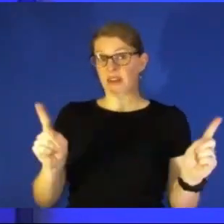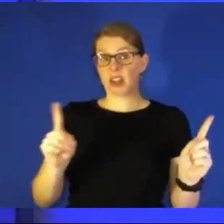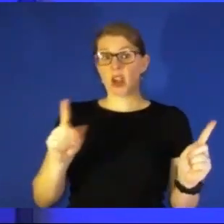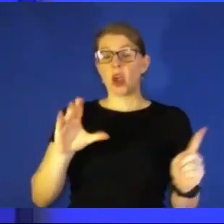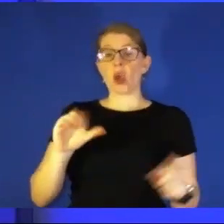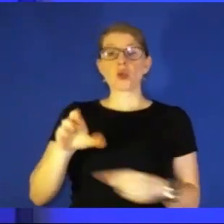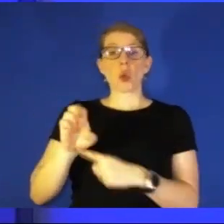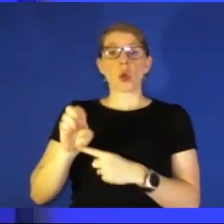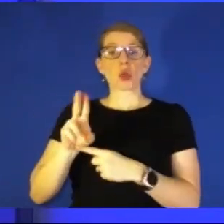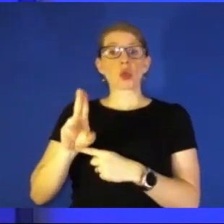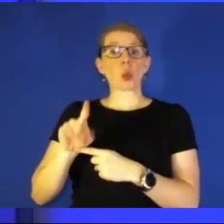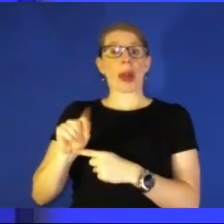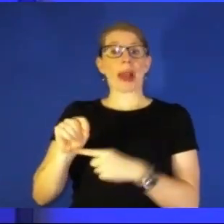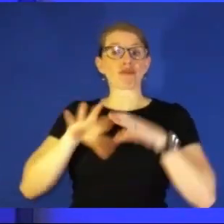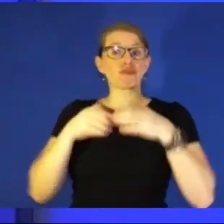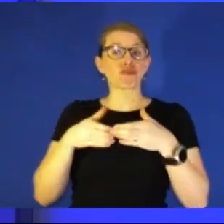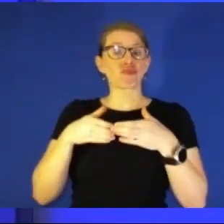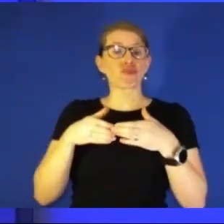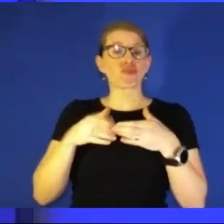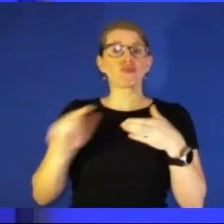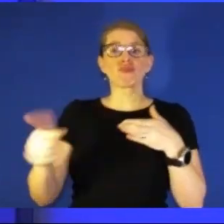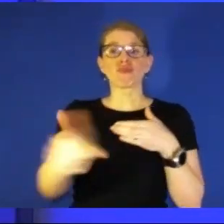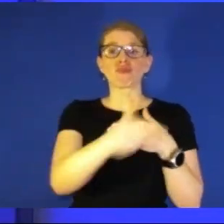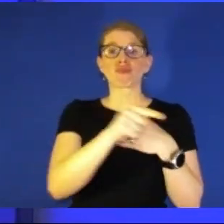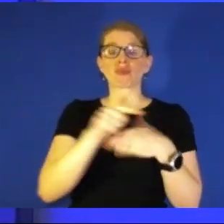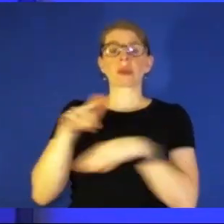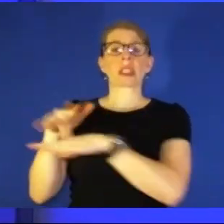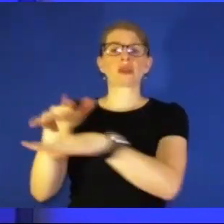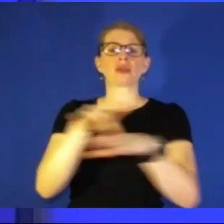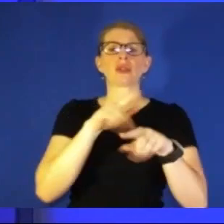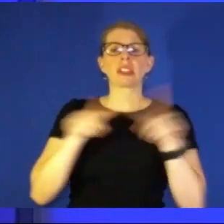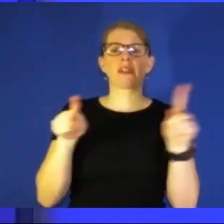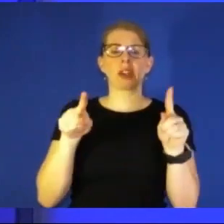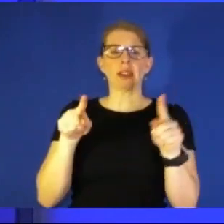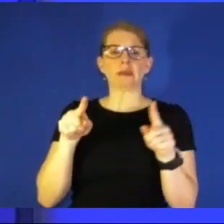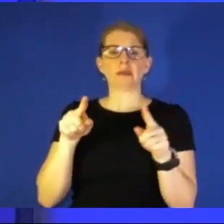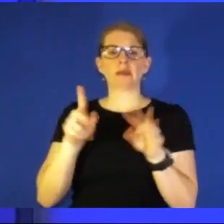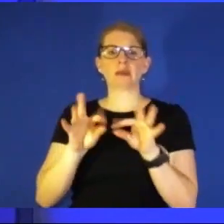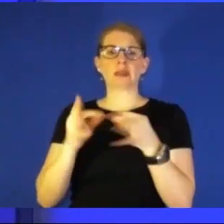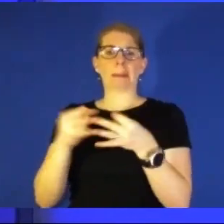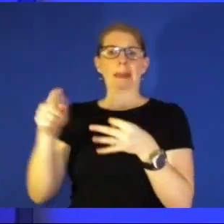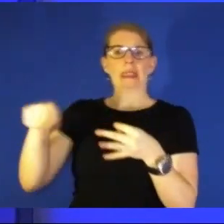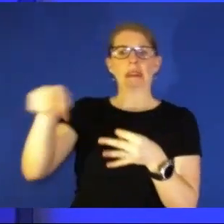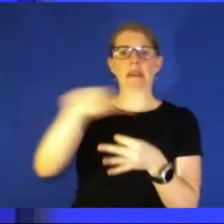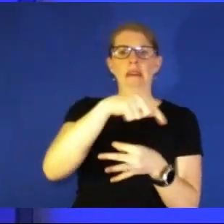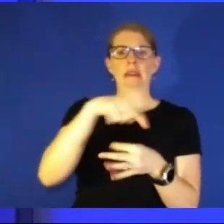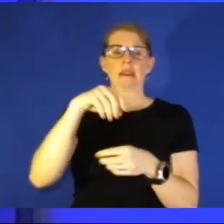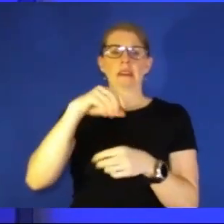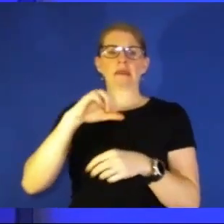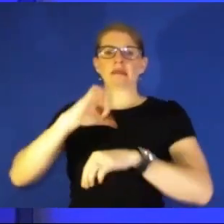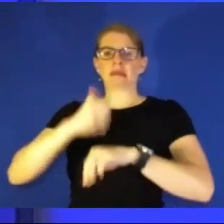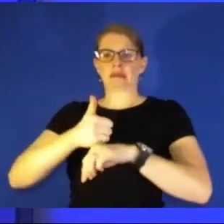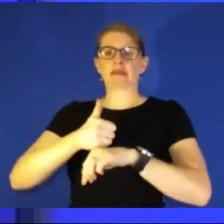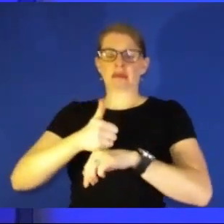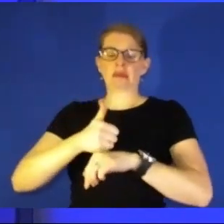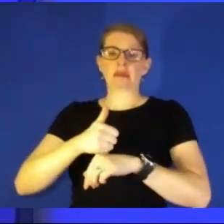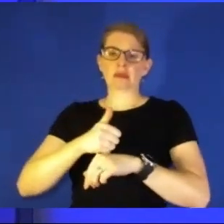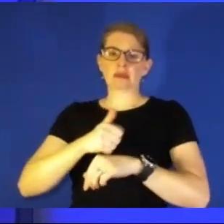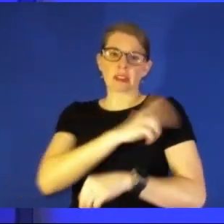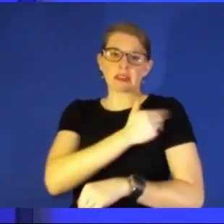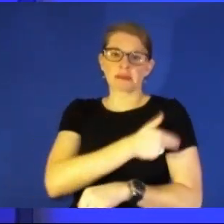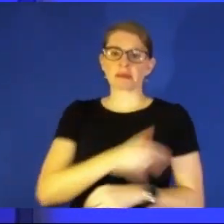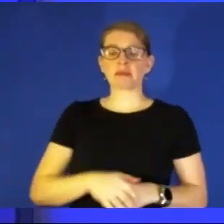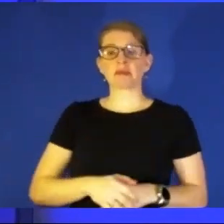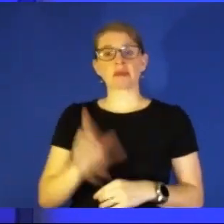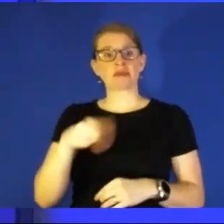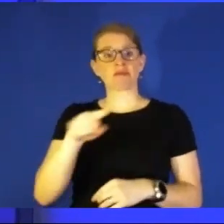hospital. They're interdisciplinary team-based, very highly trained in palliative medicine. And so